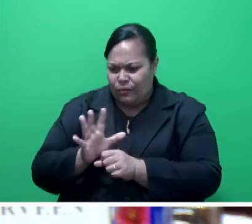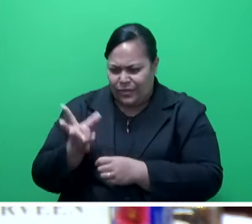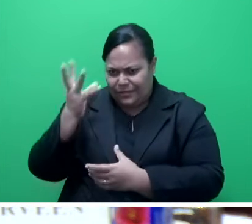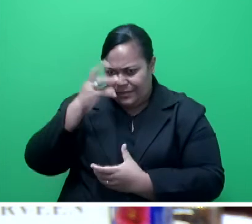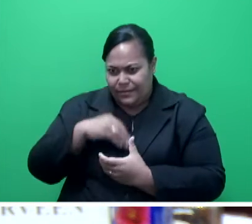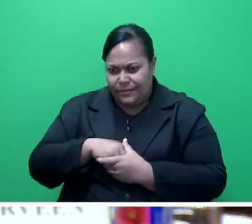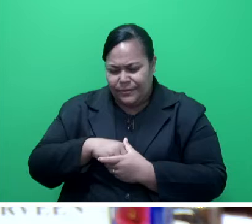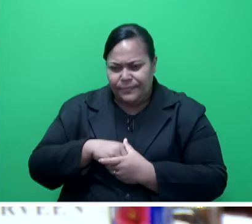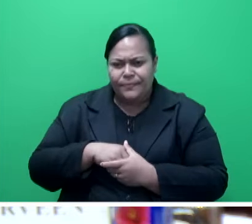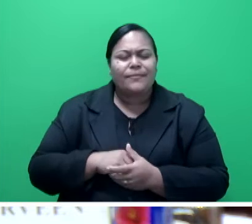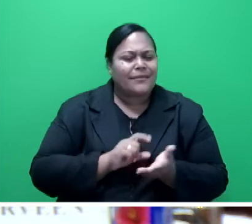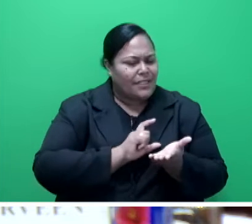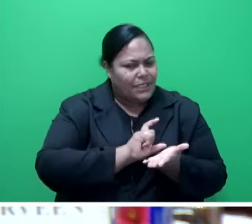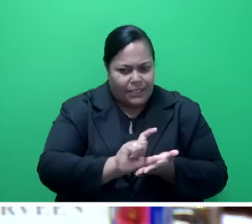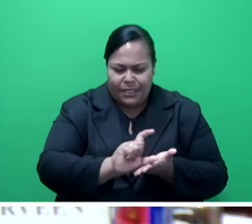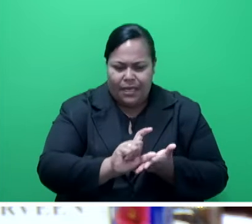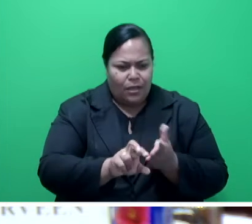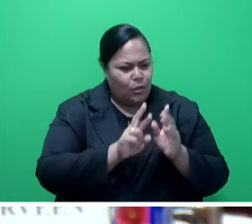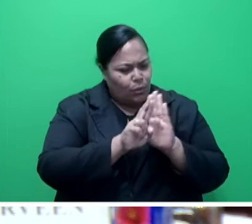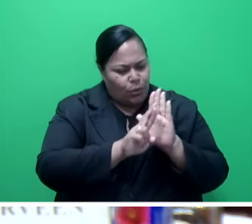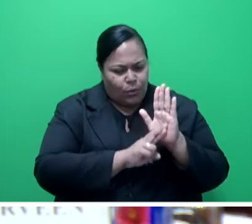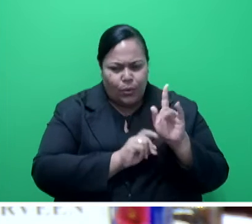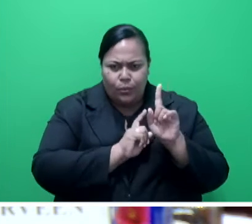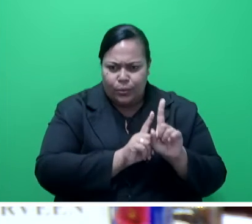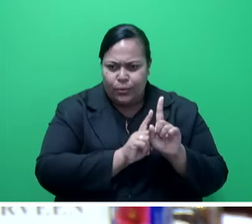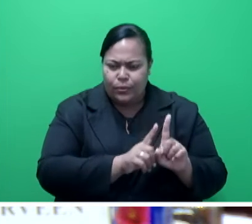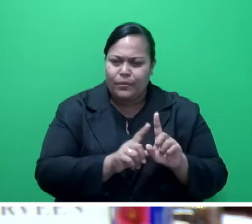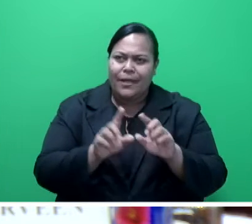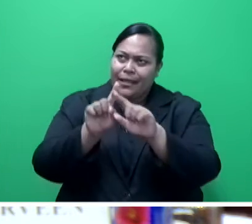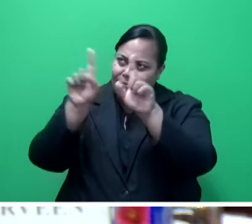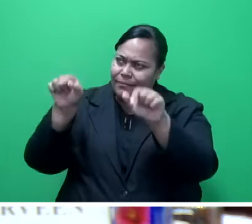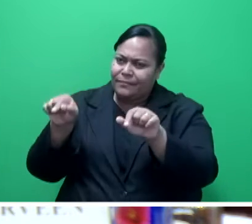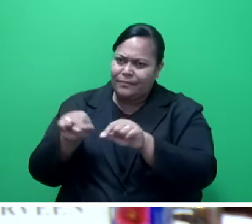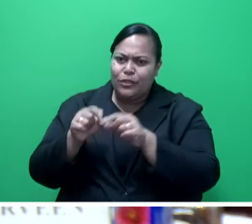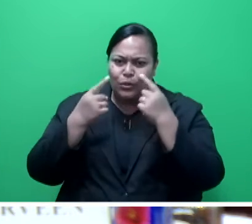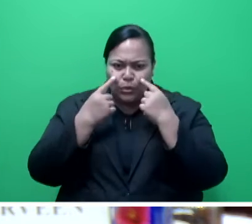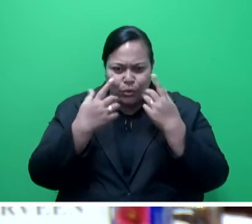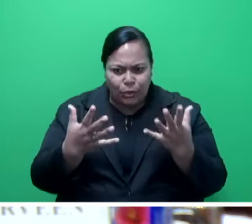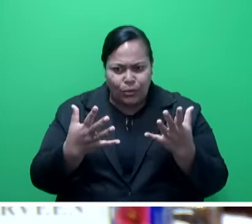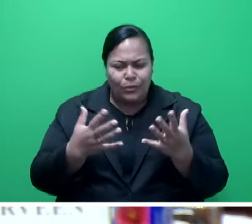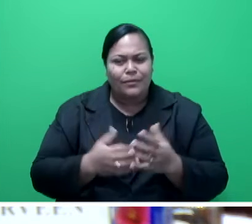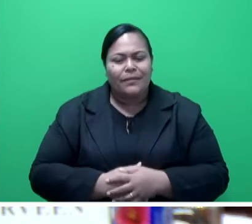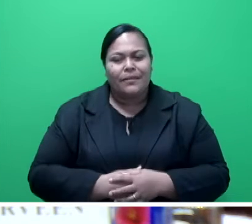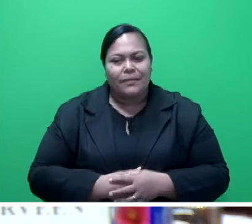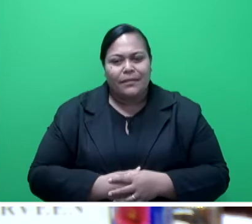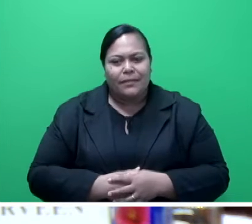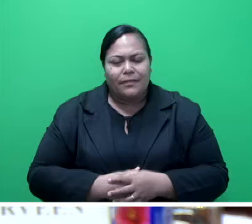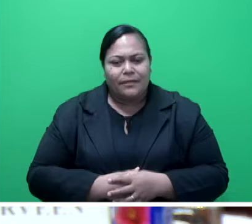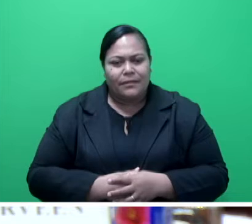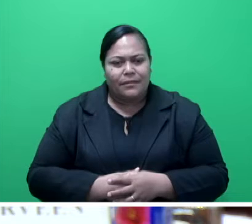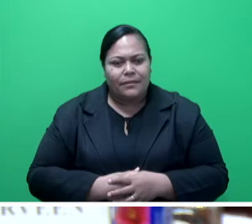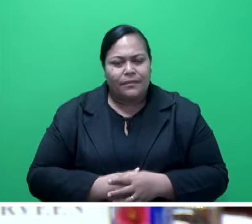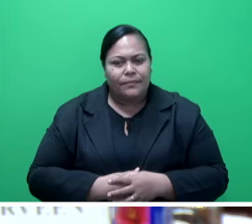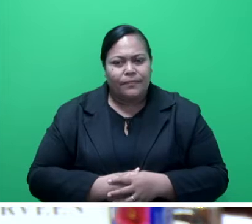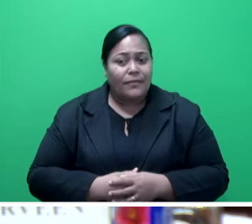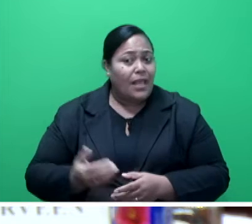developed and COVID-safe messages have been displayed in schools. In fact, just last week, there was